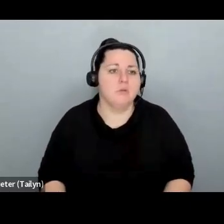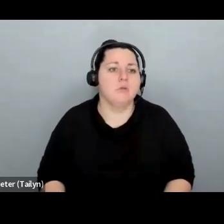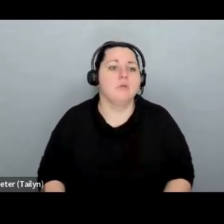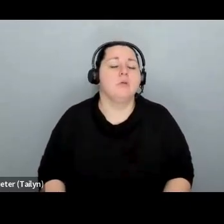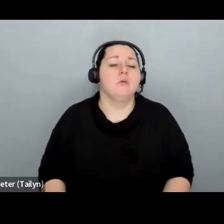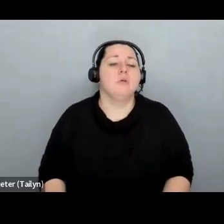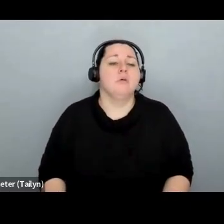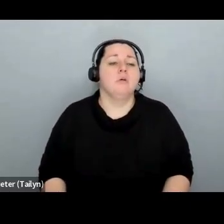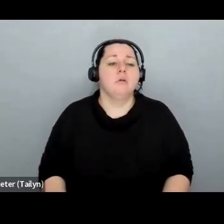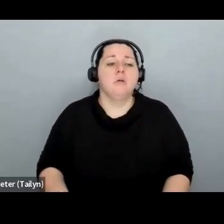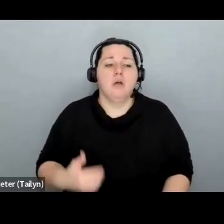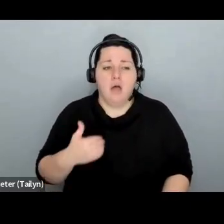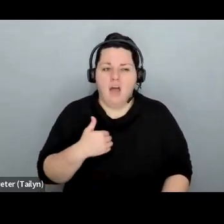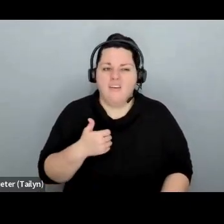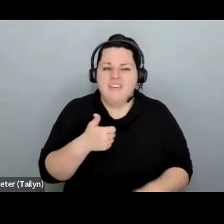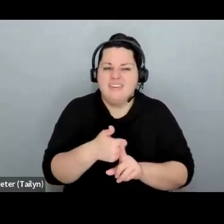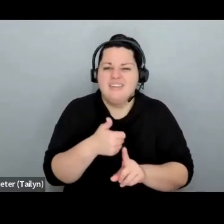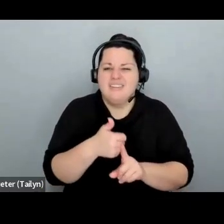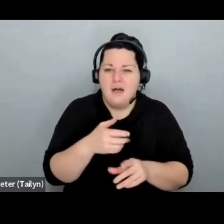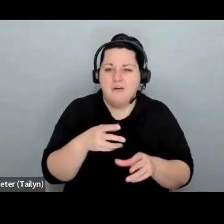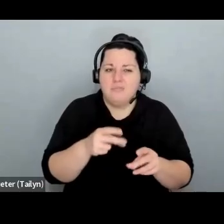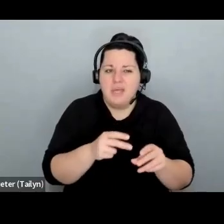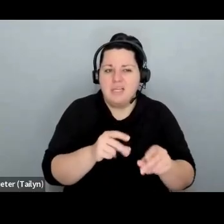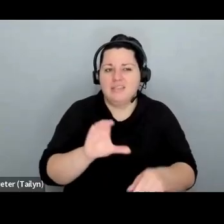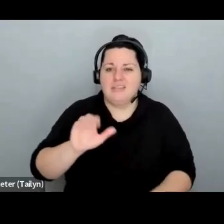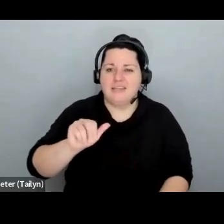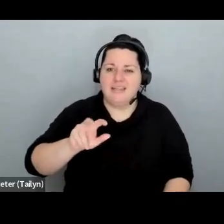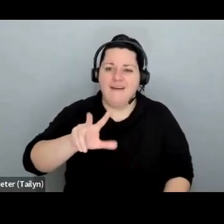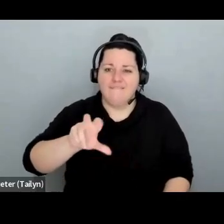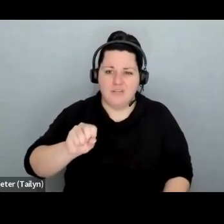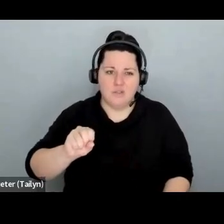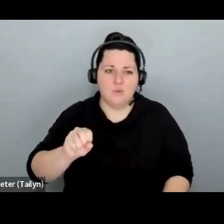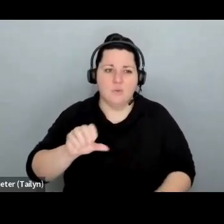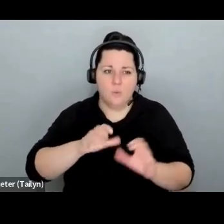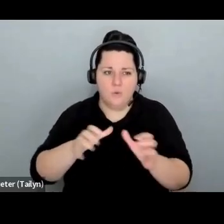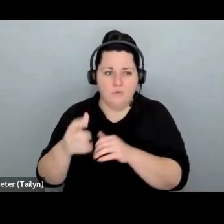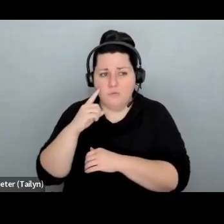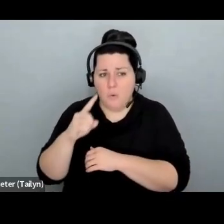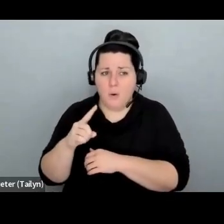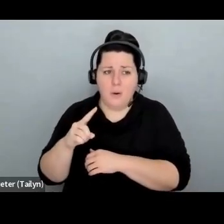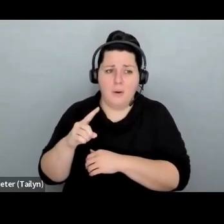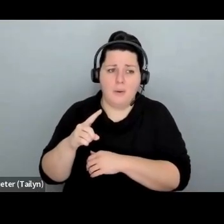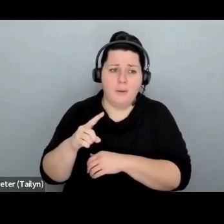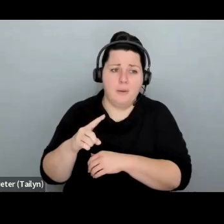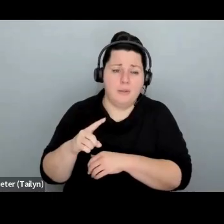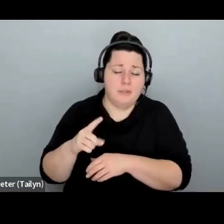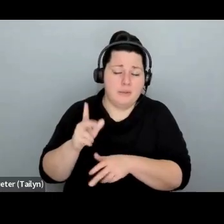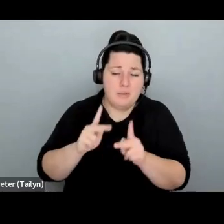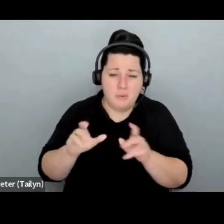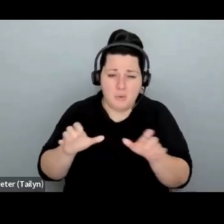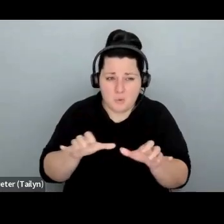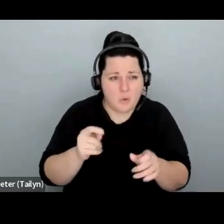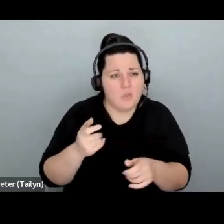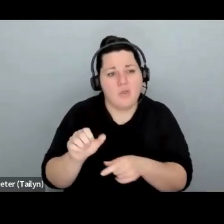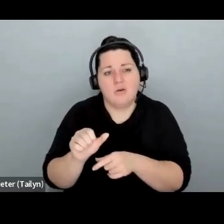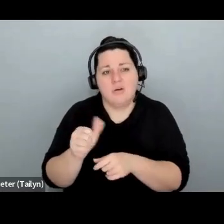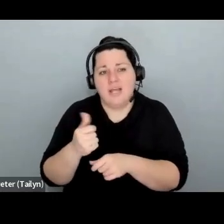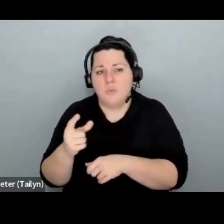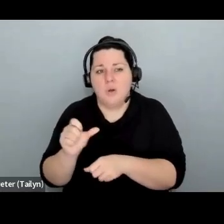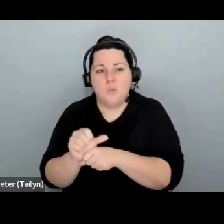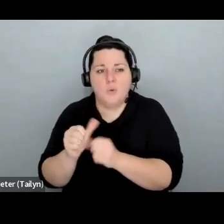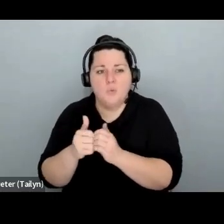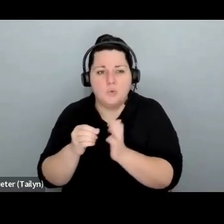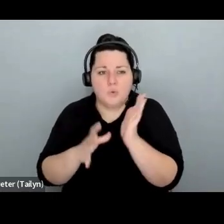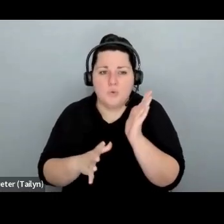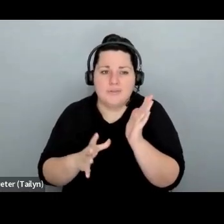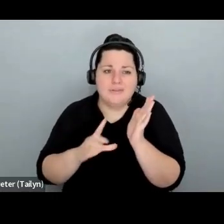We have some self-paced Canvas courses that are for practitioners or anyone who is working with students who are deafblind or